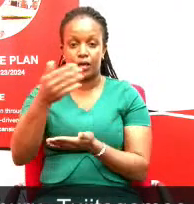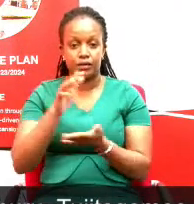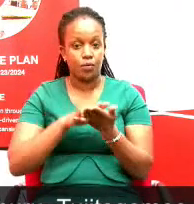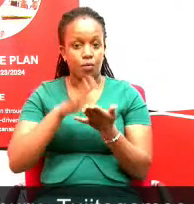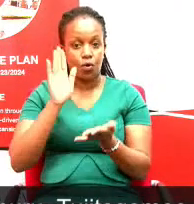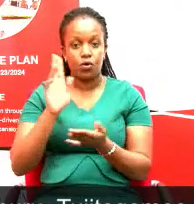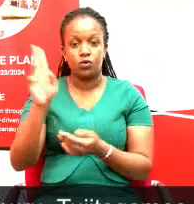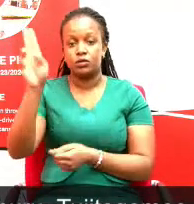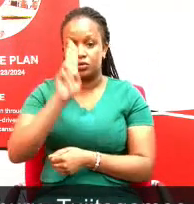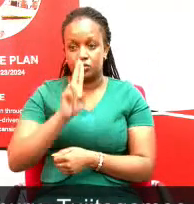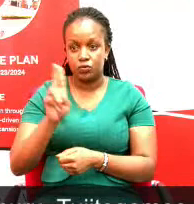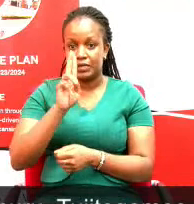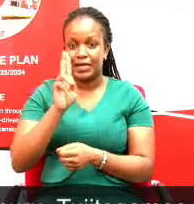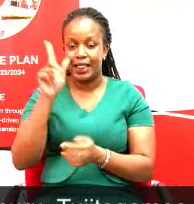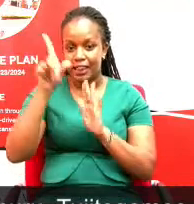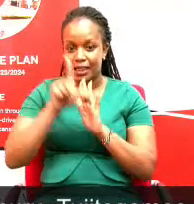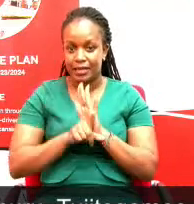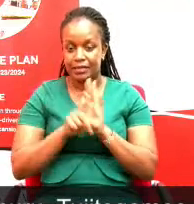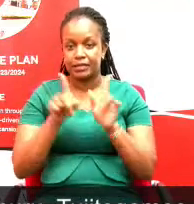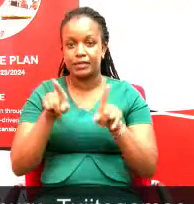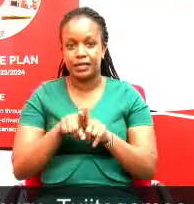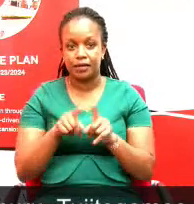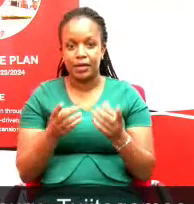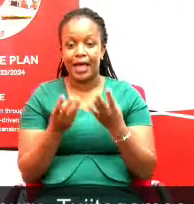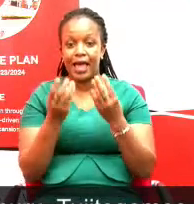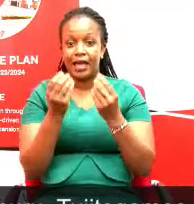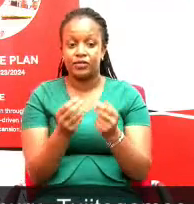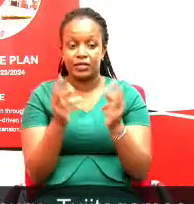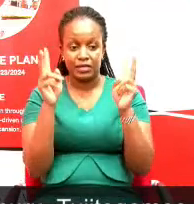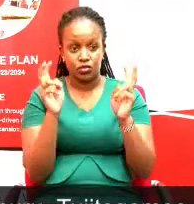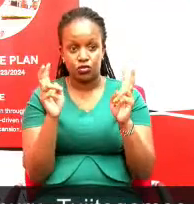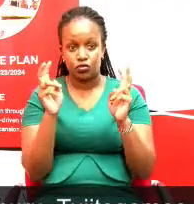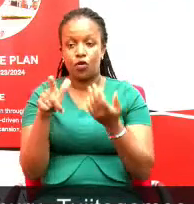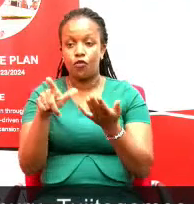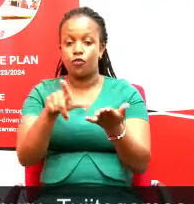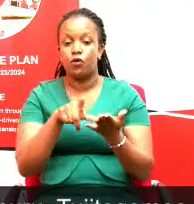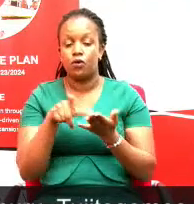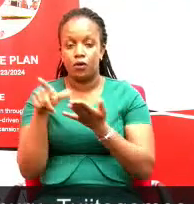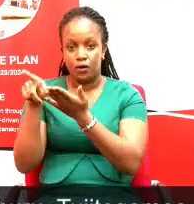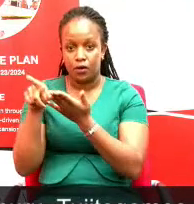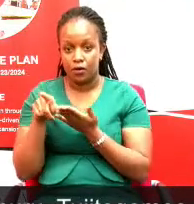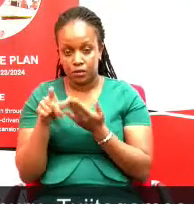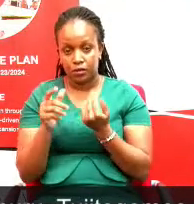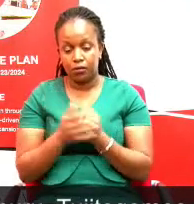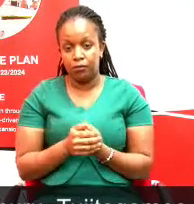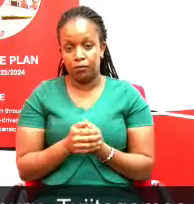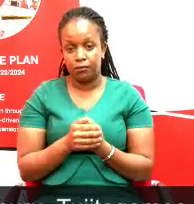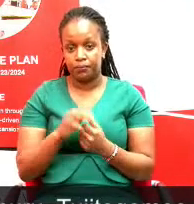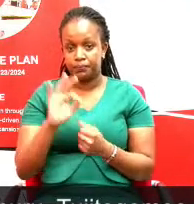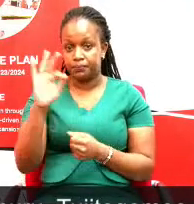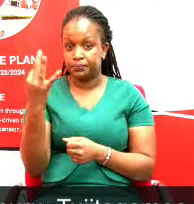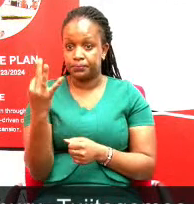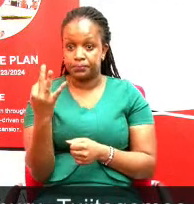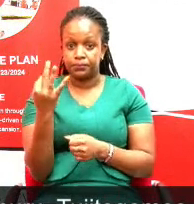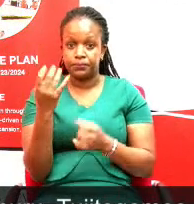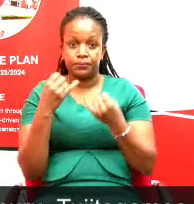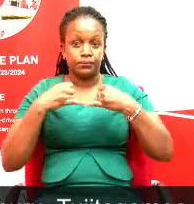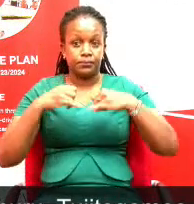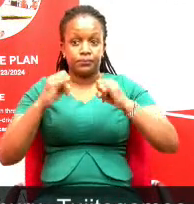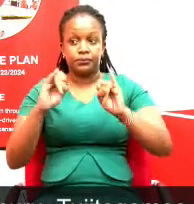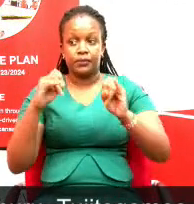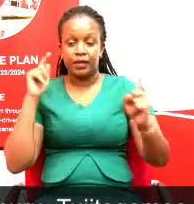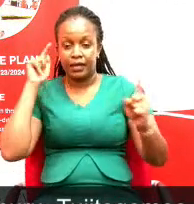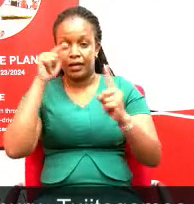spend less, and therefore address the issues of debt vulnerability. Thirdly, we also implemented